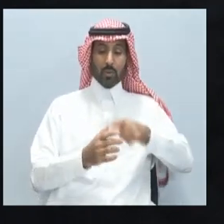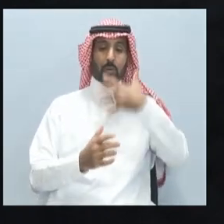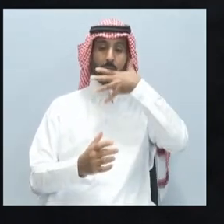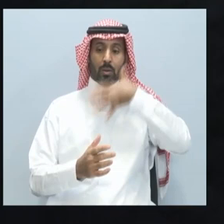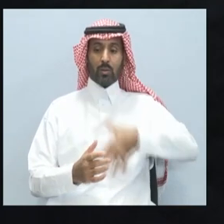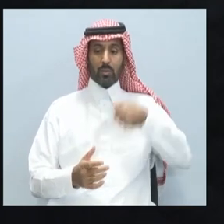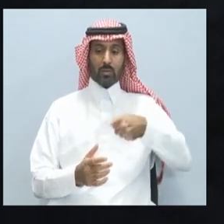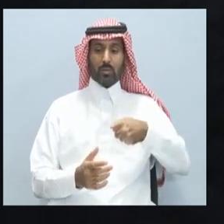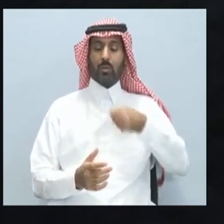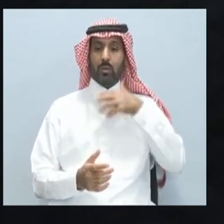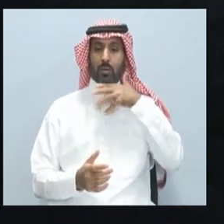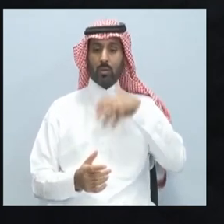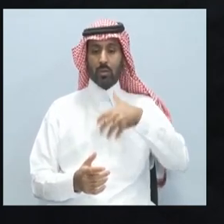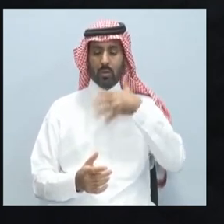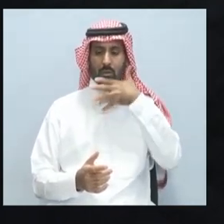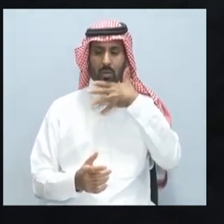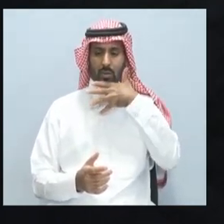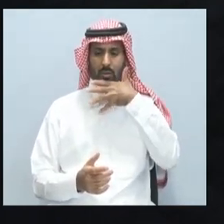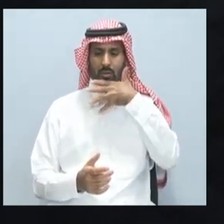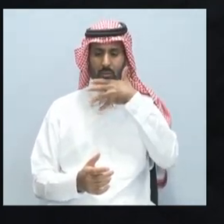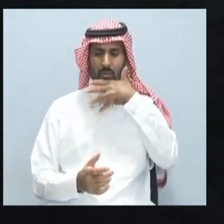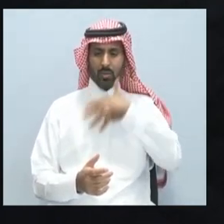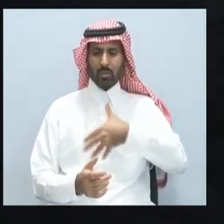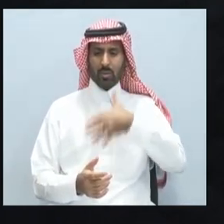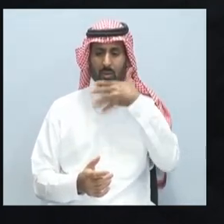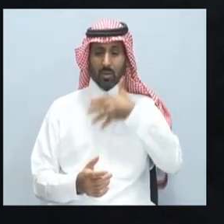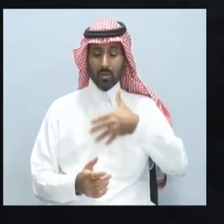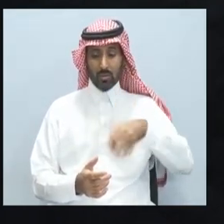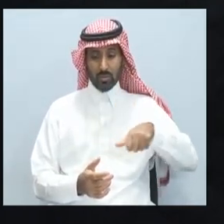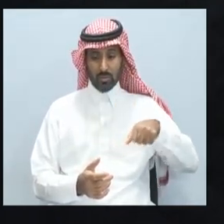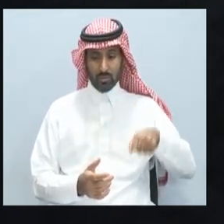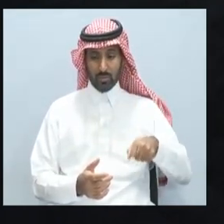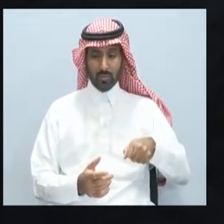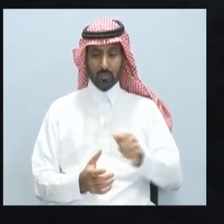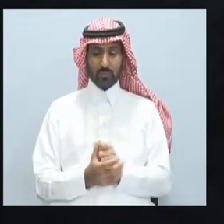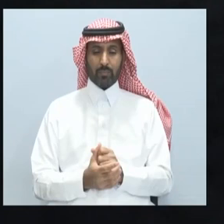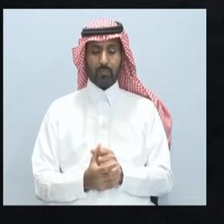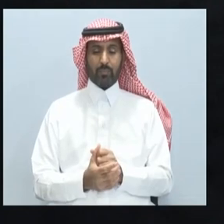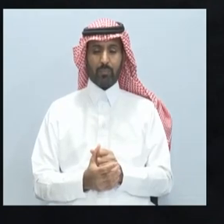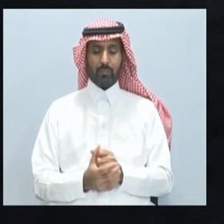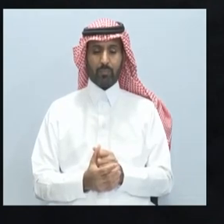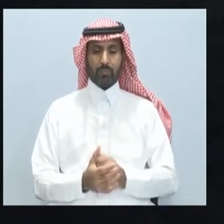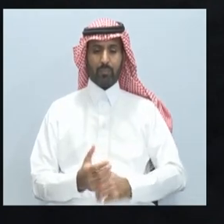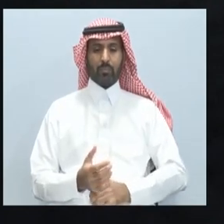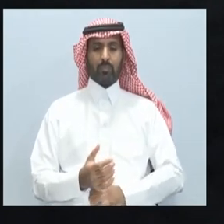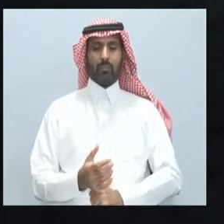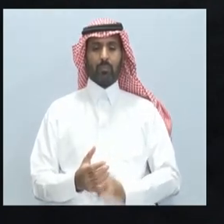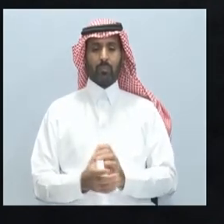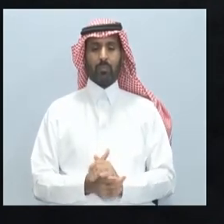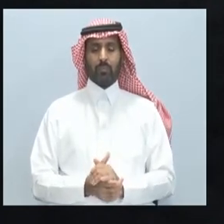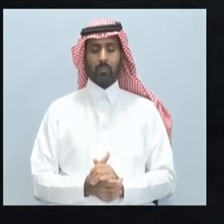speaker mentioned, a lot of times he was this, he was that. There are lots of adjectives and characteristics that we have in